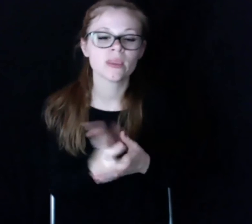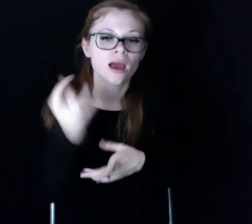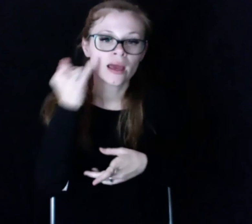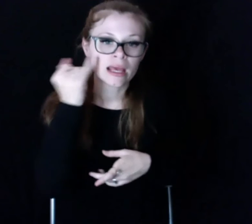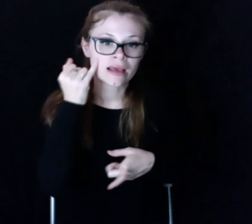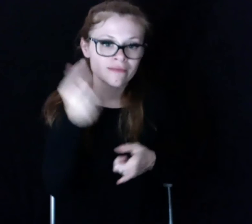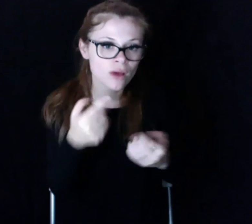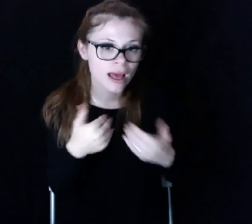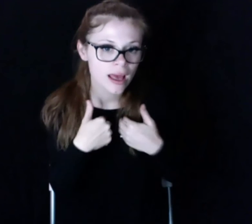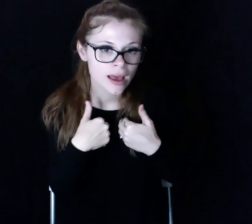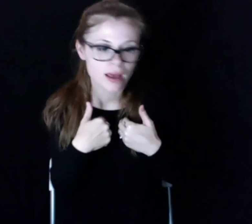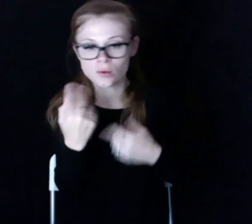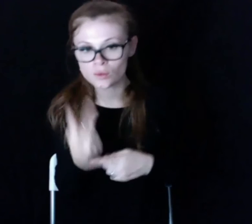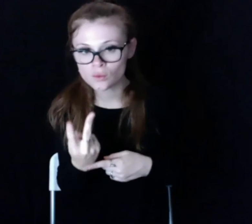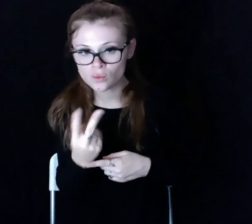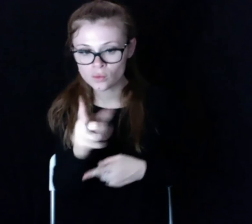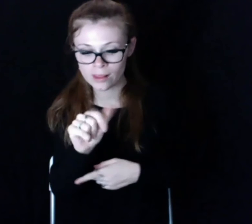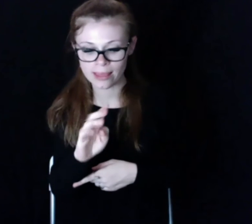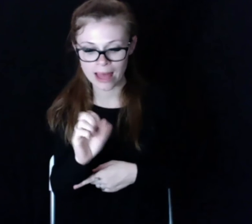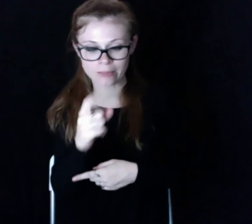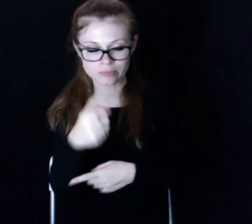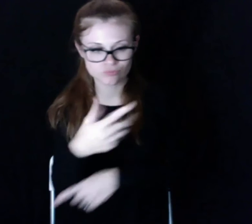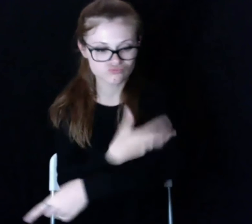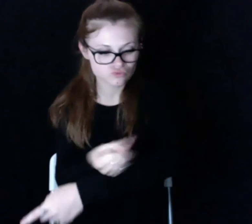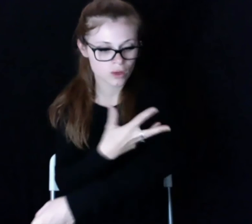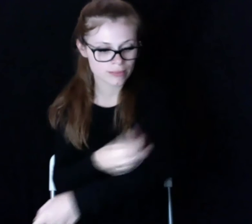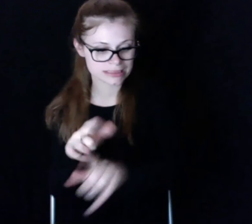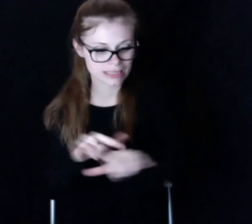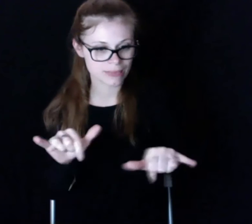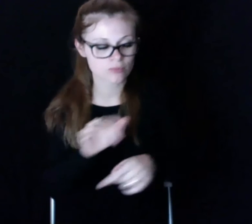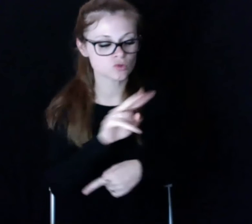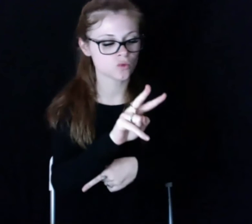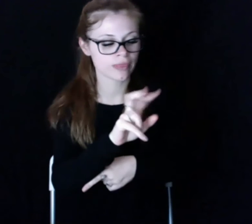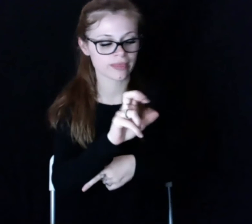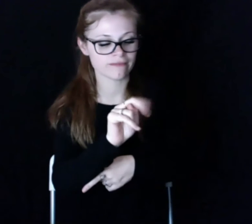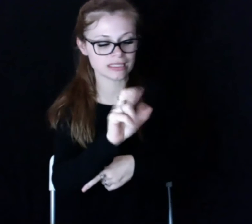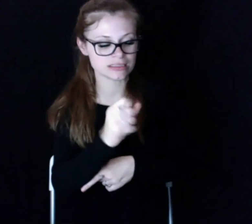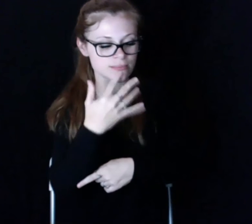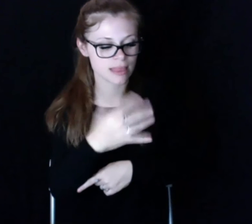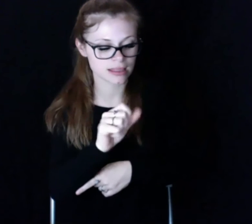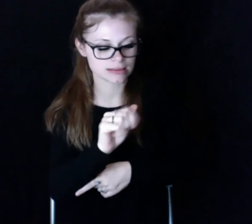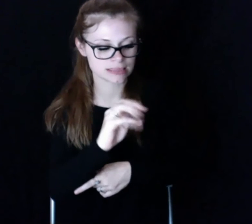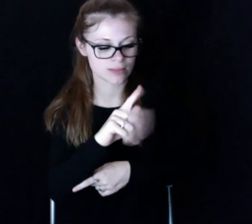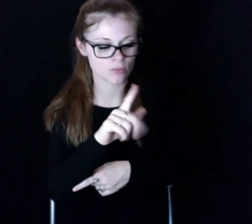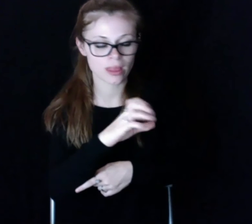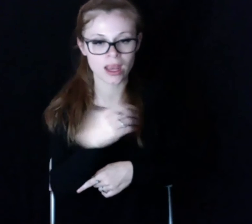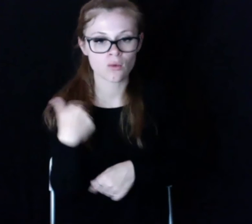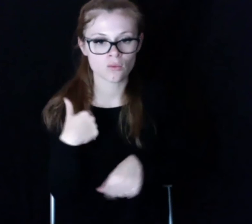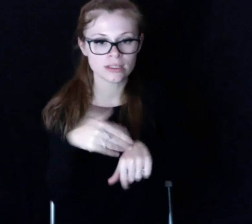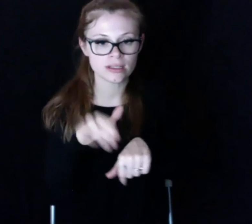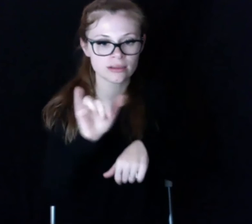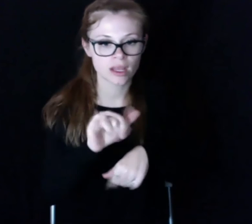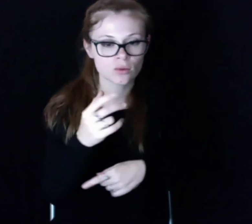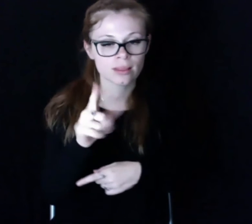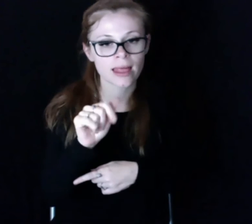had two lab draws done at the same time, so that venous blood sample, and it was sent to the lab for two